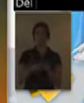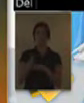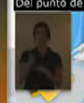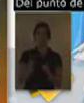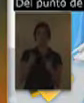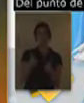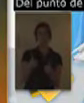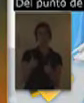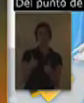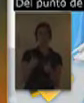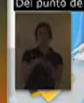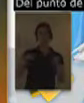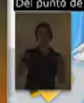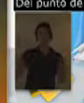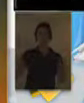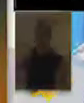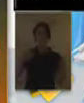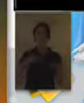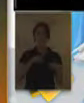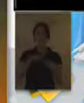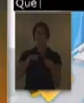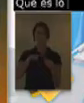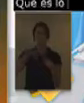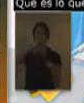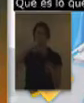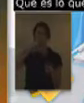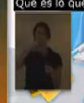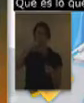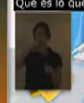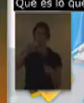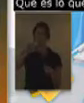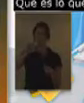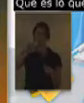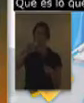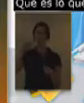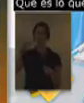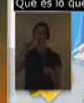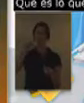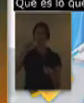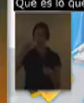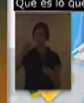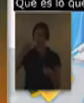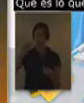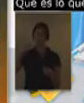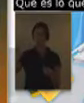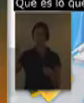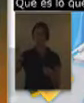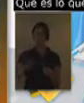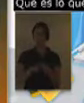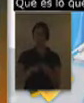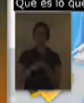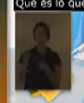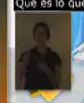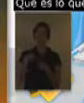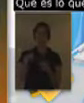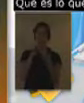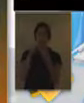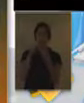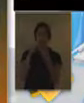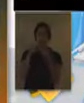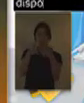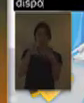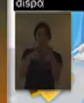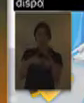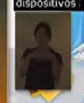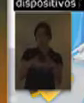From the entrance point, this input, it goes to middleware, which controls the home,